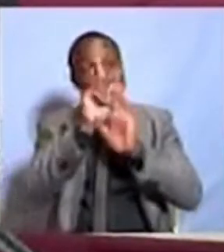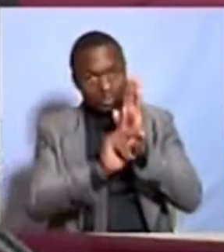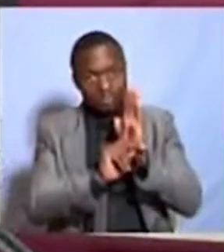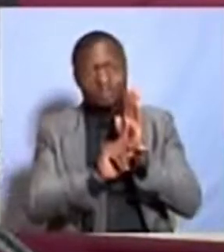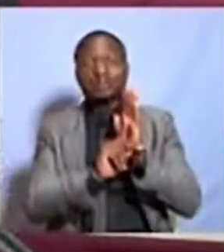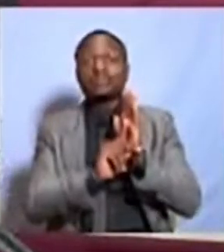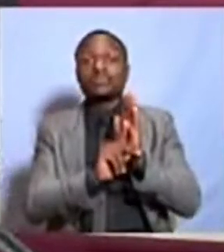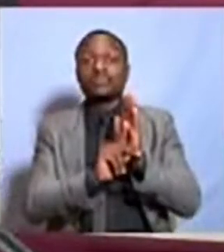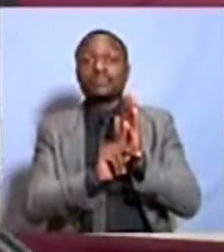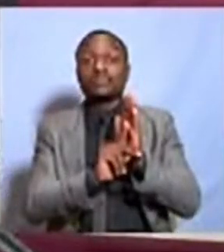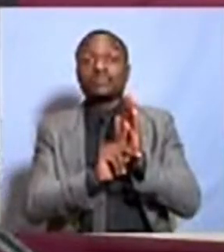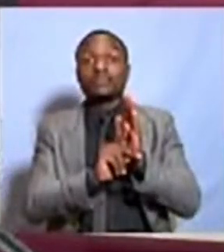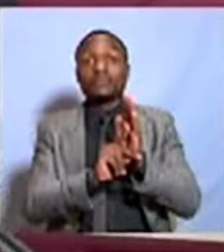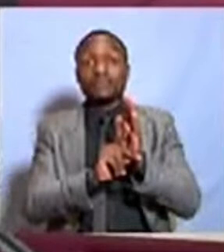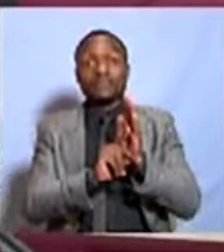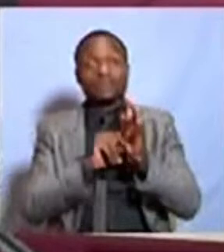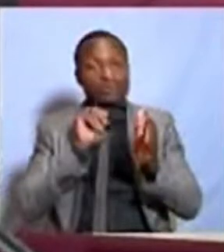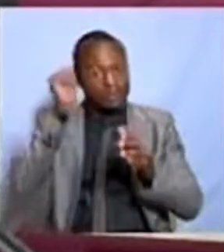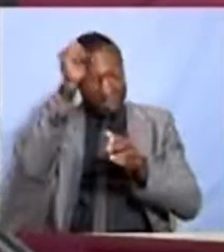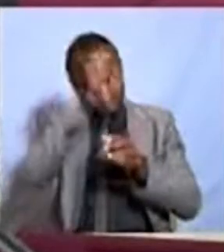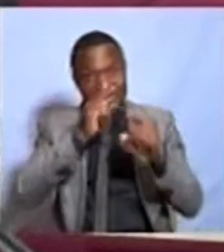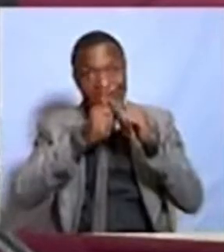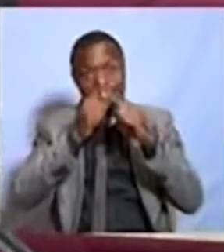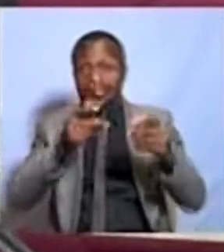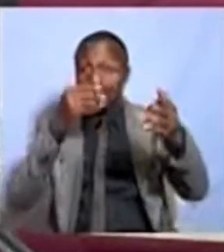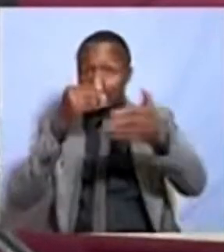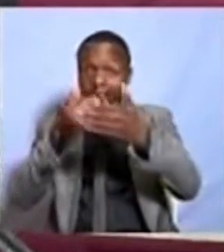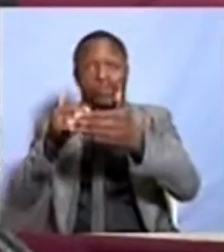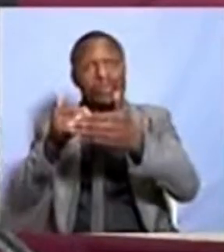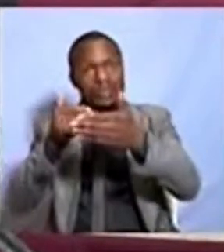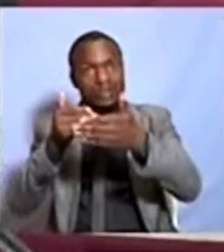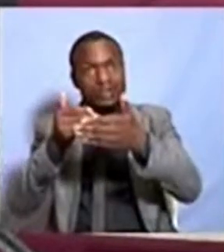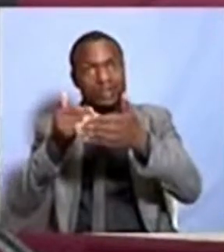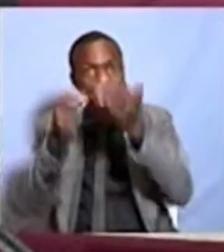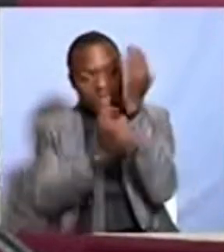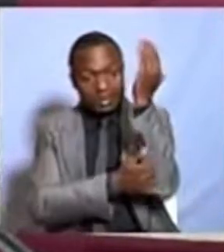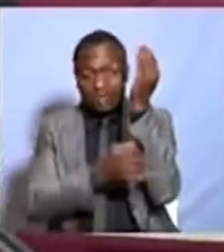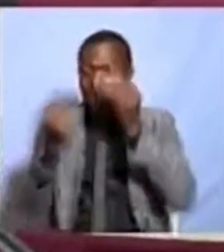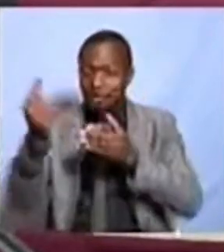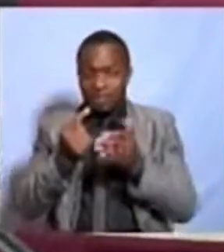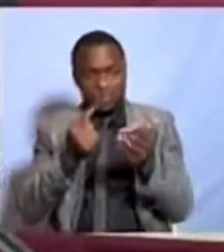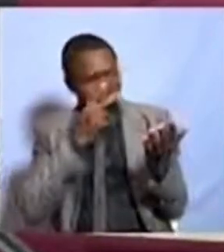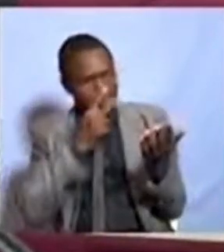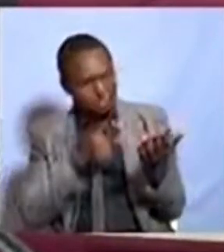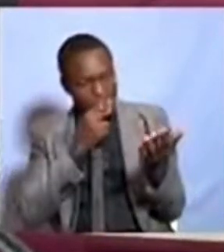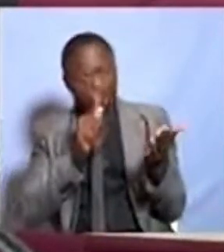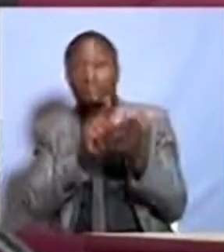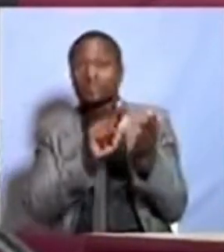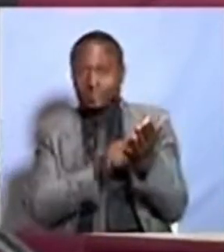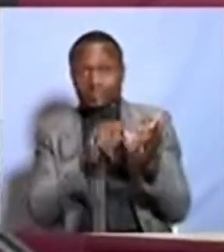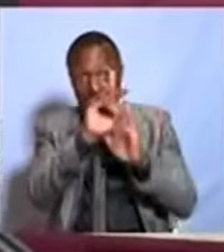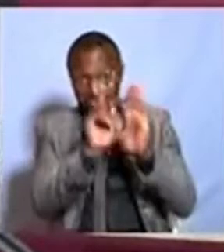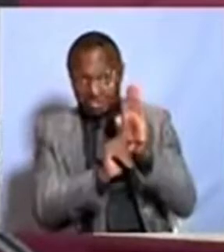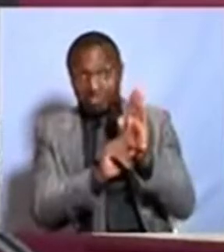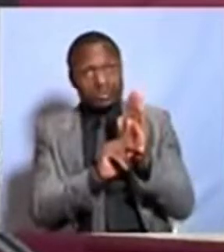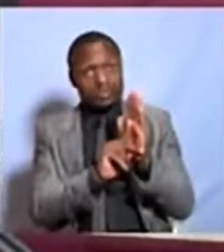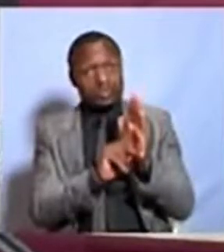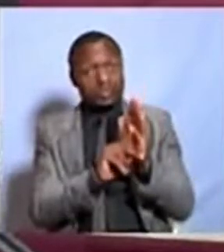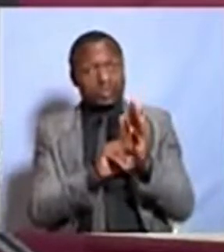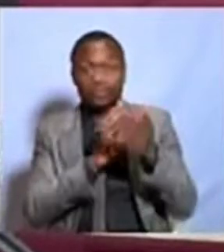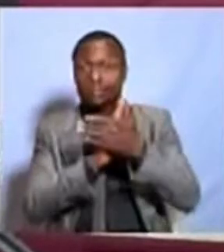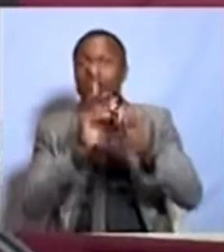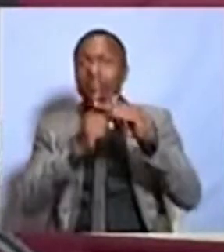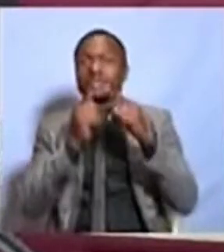in sub-Saharan Africa. And most of our neighboring countries come to look at these laws and policies from us, and we are leading with that.